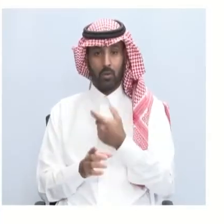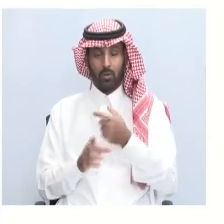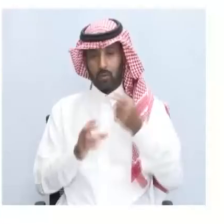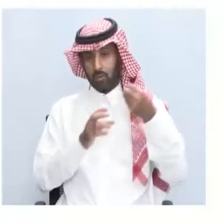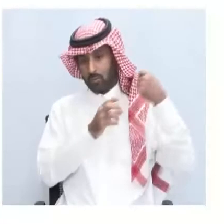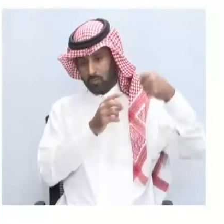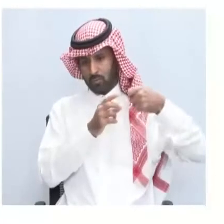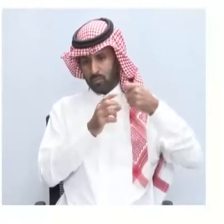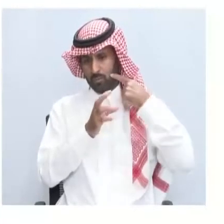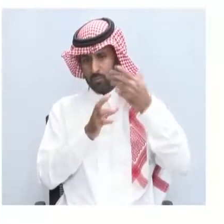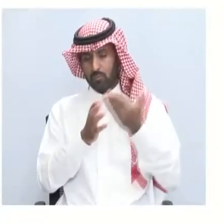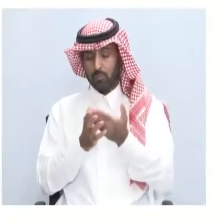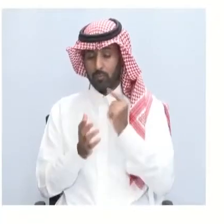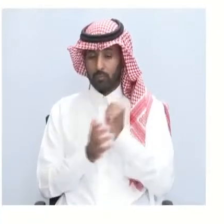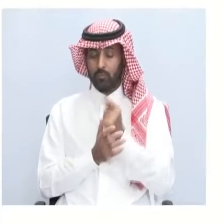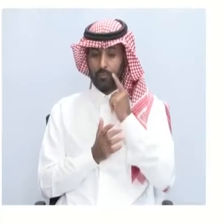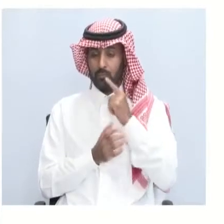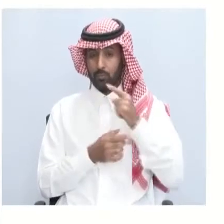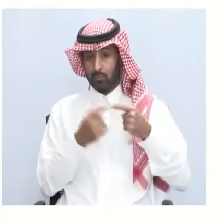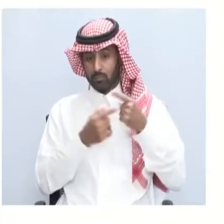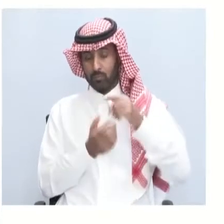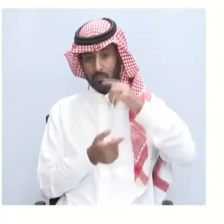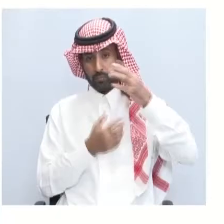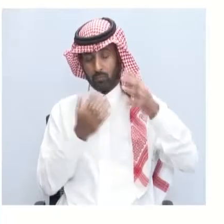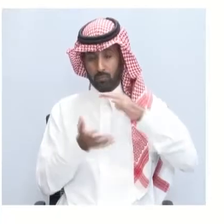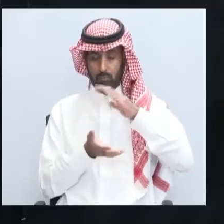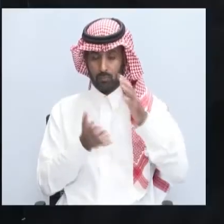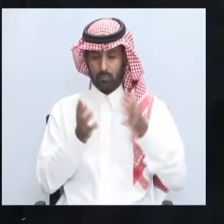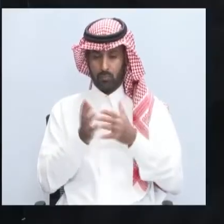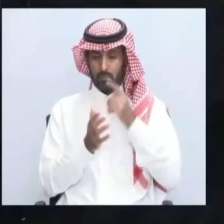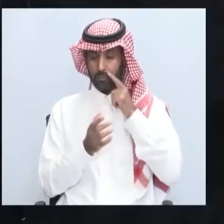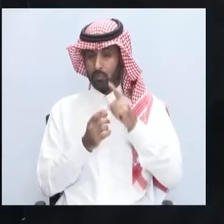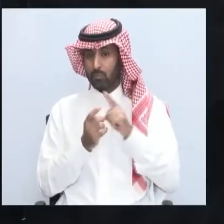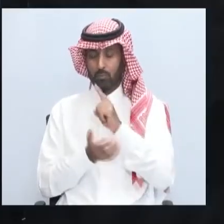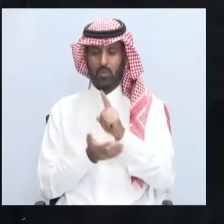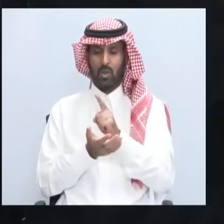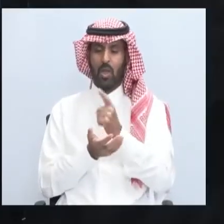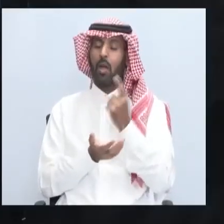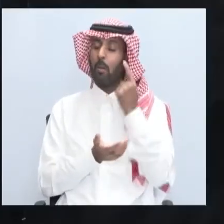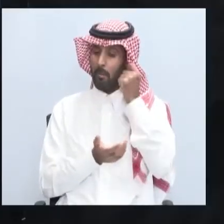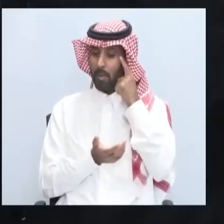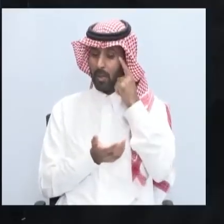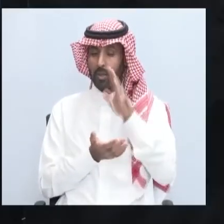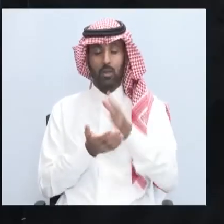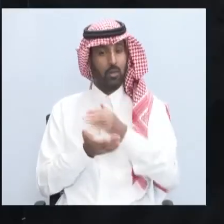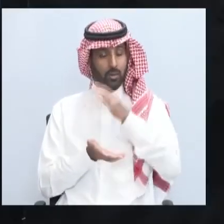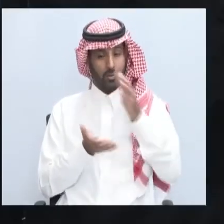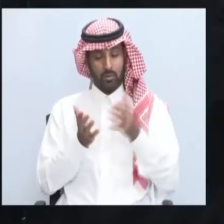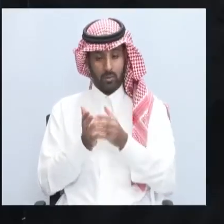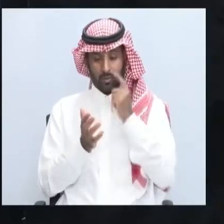later. We took also the National Geographic channel, which is a well-known channel that gives